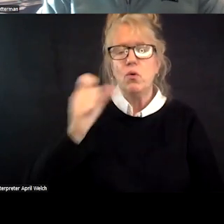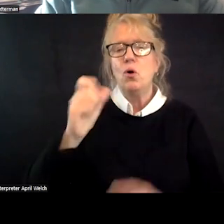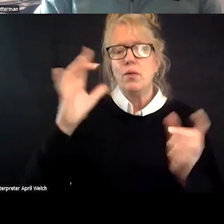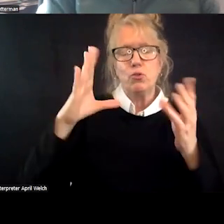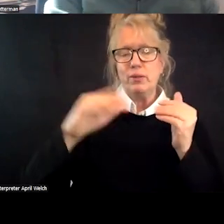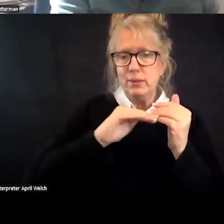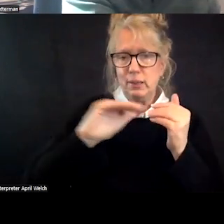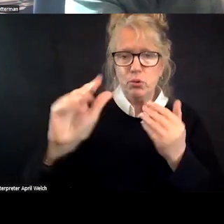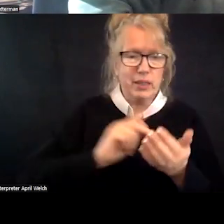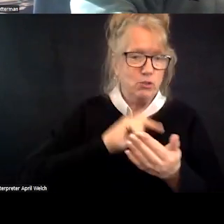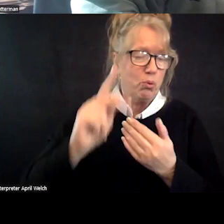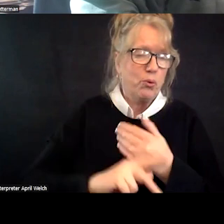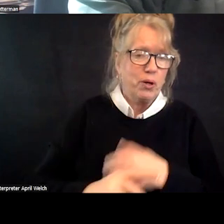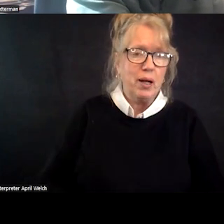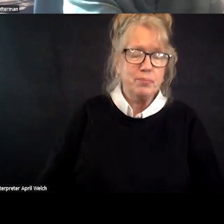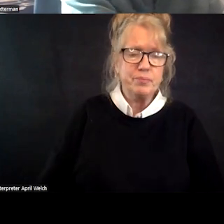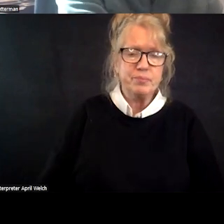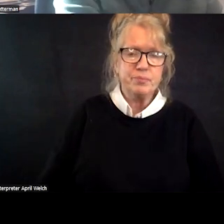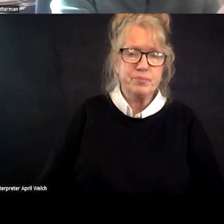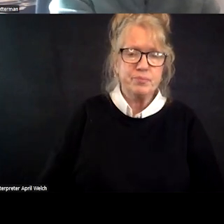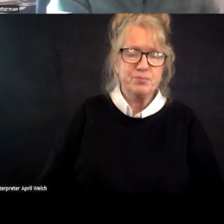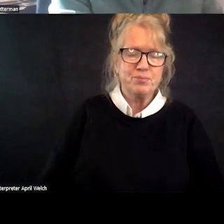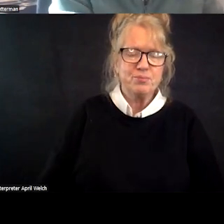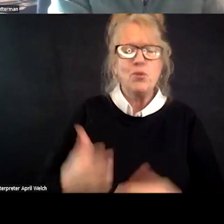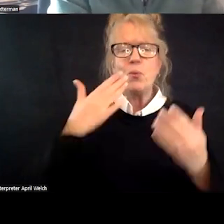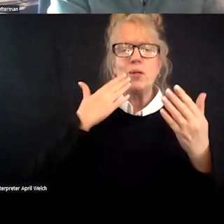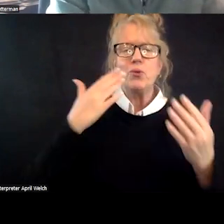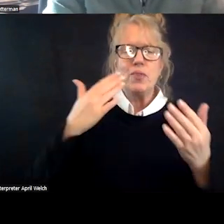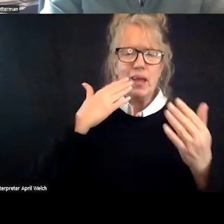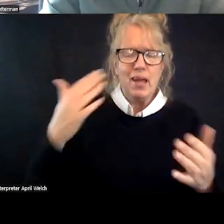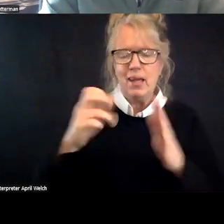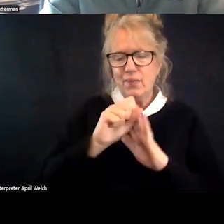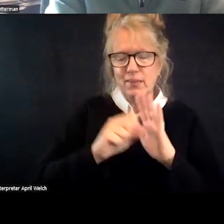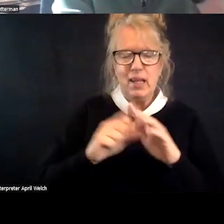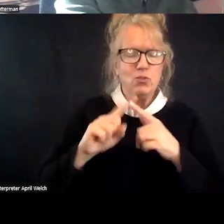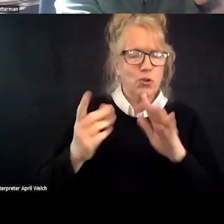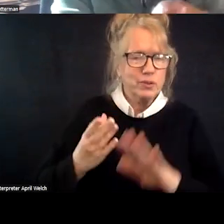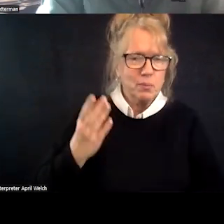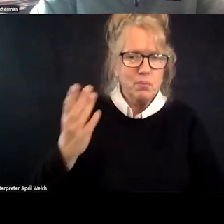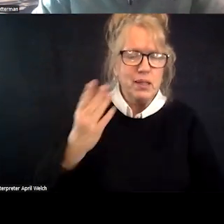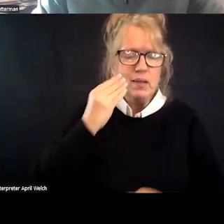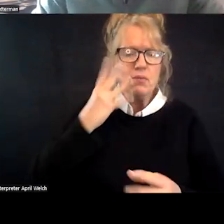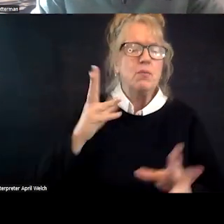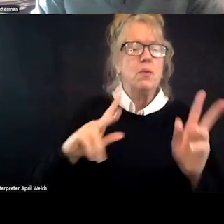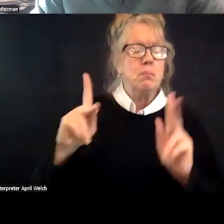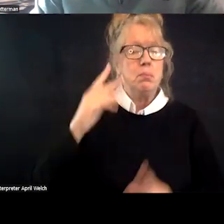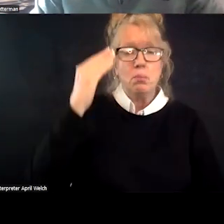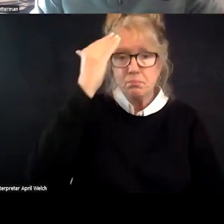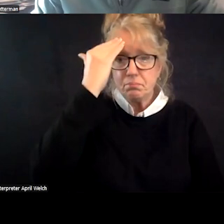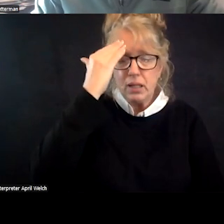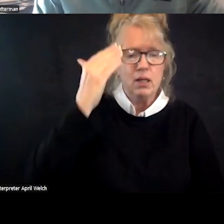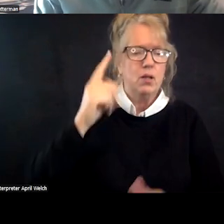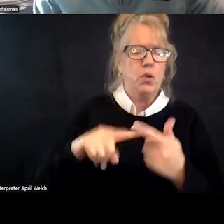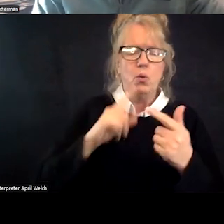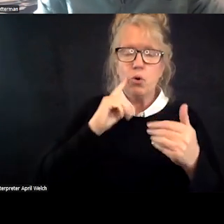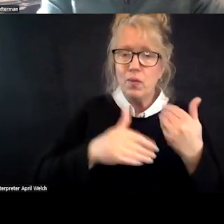programs. So really, I just wanted to thank the states for submitting this information, make sure that people are aware that it's out there. We're in the process of